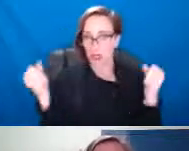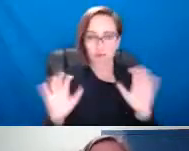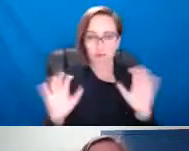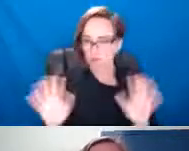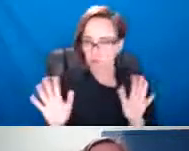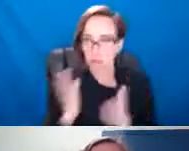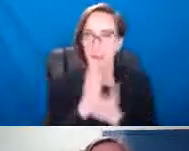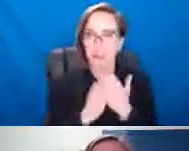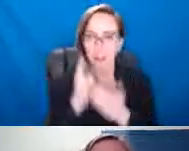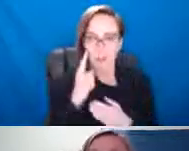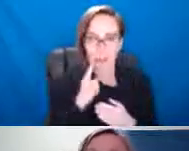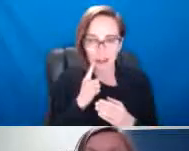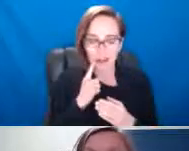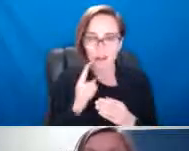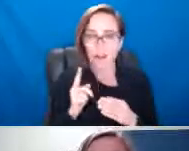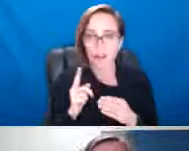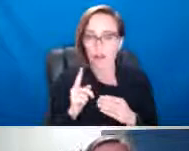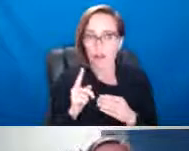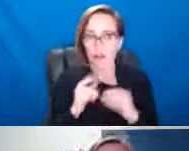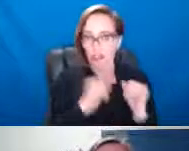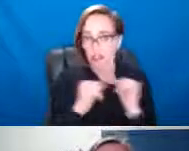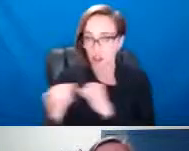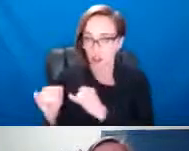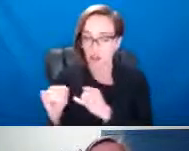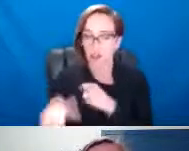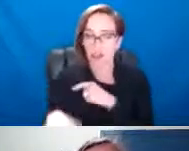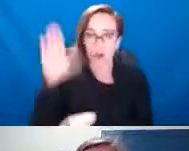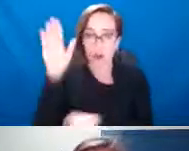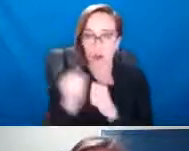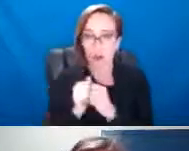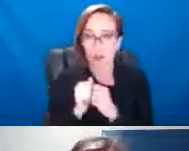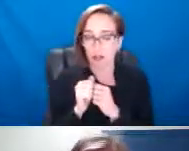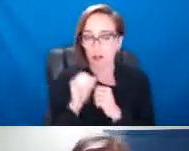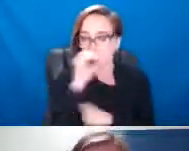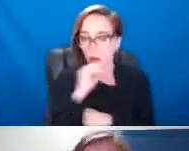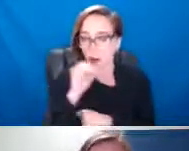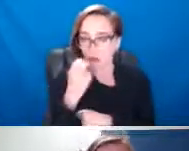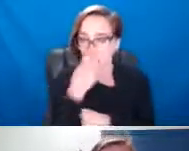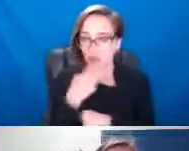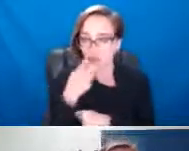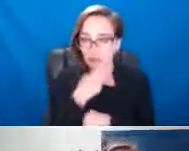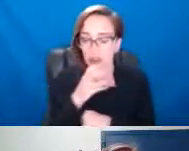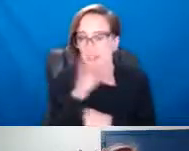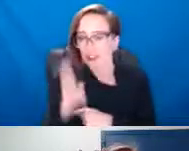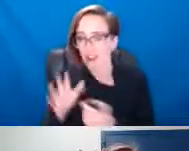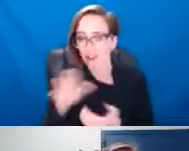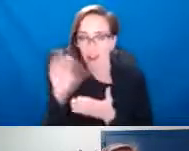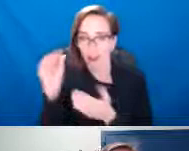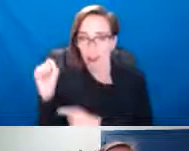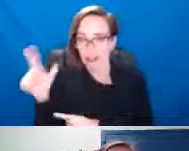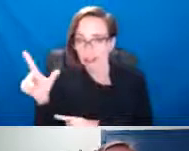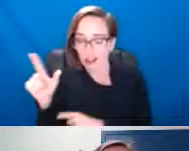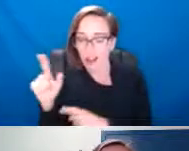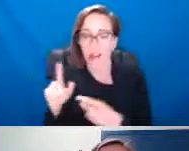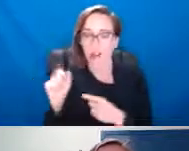individuals who were raised in an oral program and never learned to use sign language, never learned to use American Sign